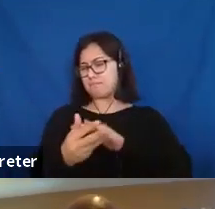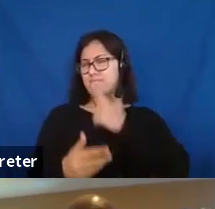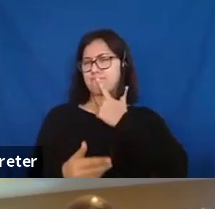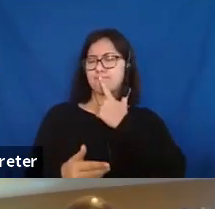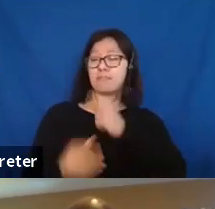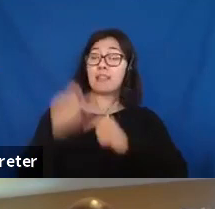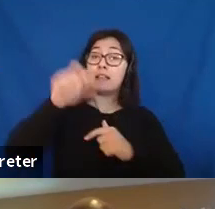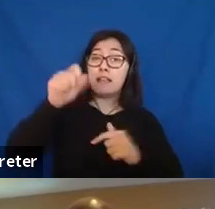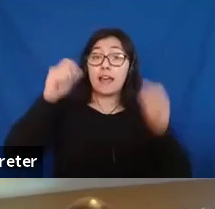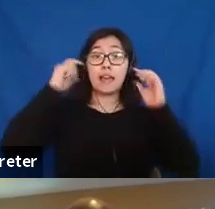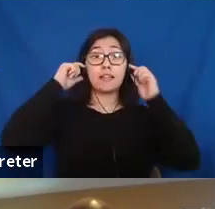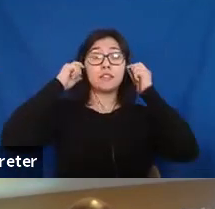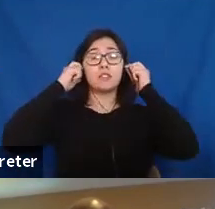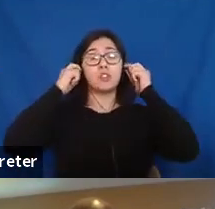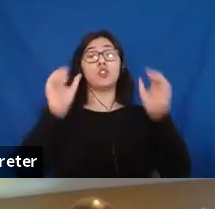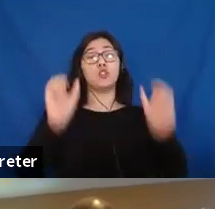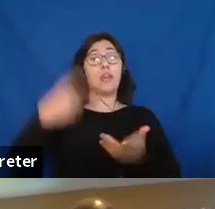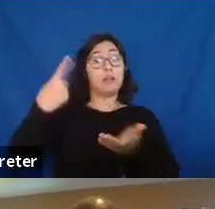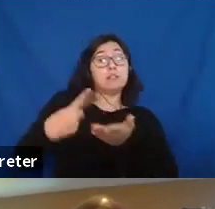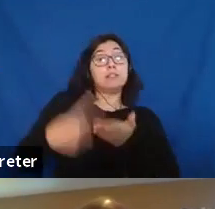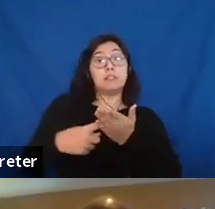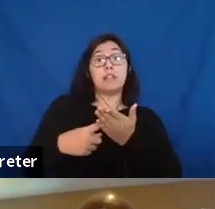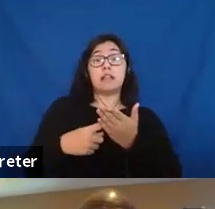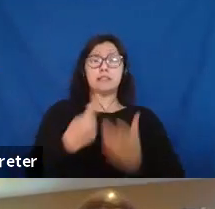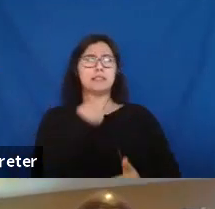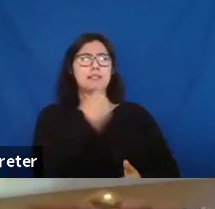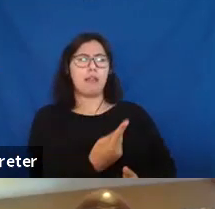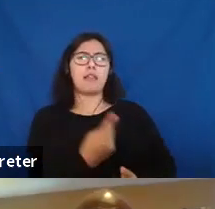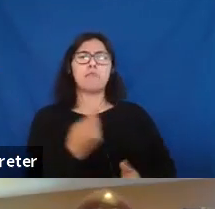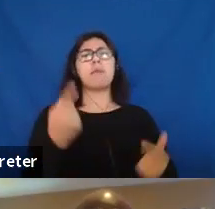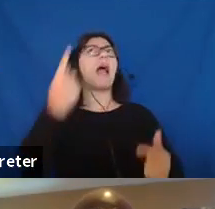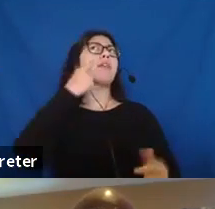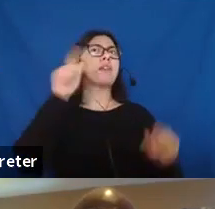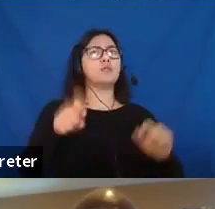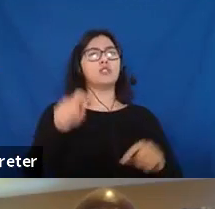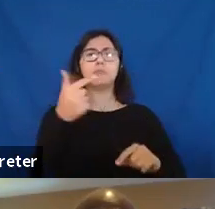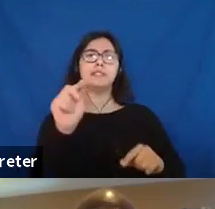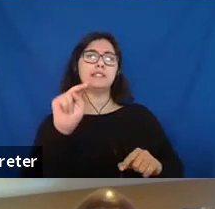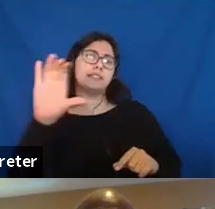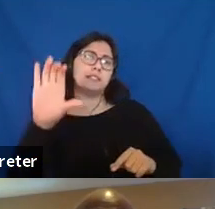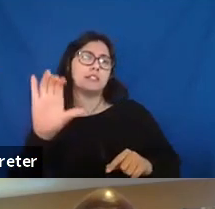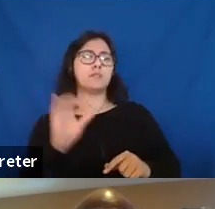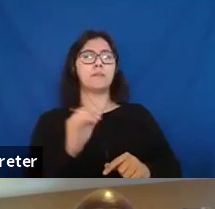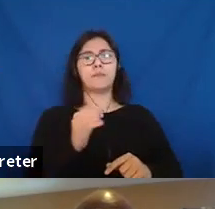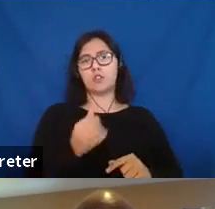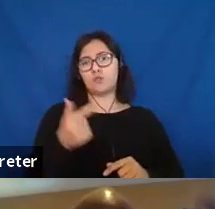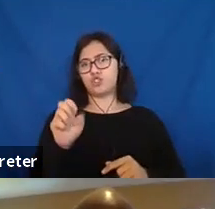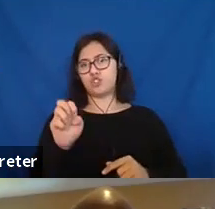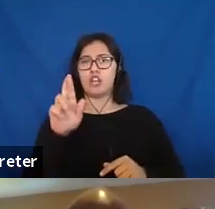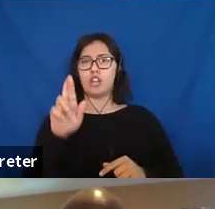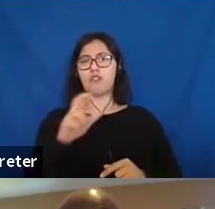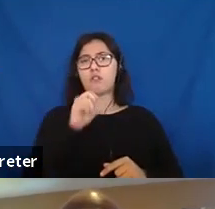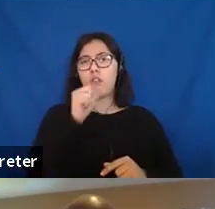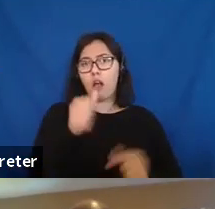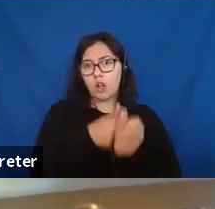Yes, you could address it in the meeting, but once I'm trying to look at this whole scenario. So I'm